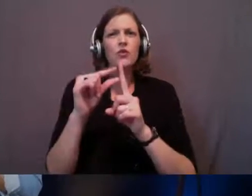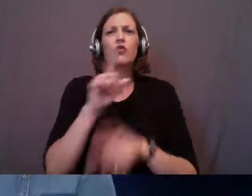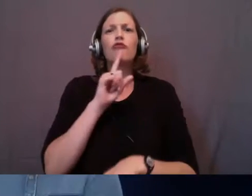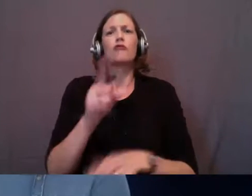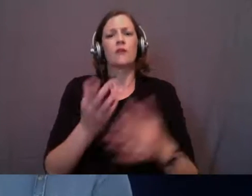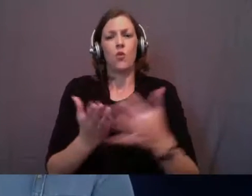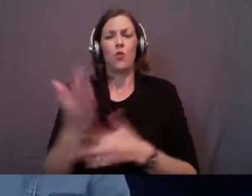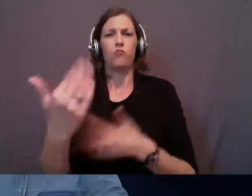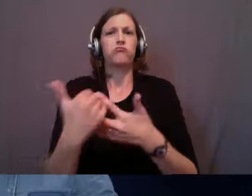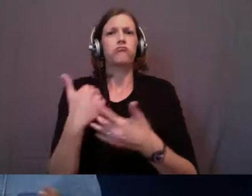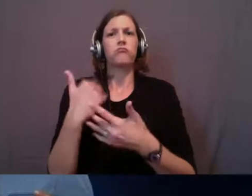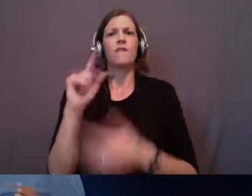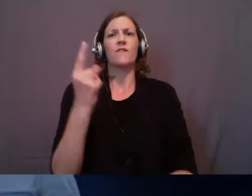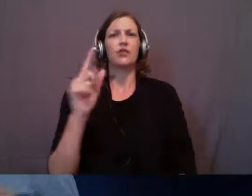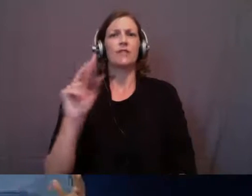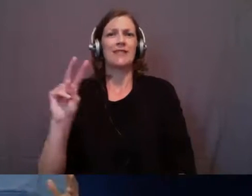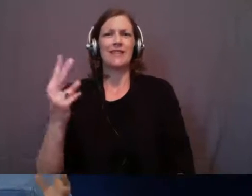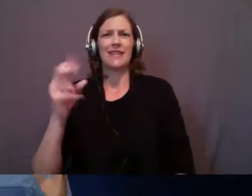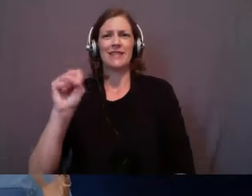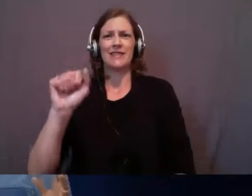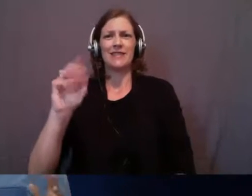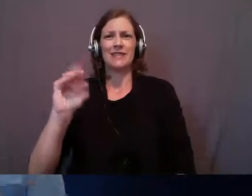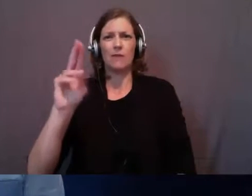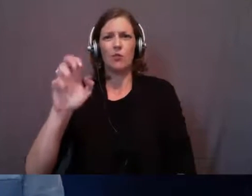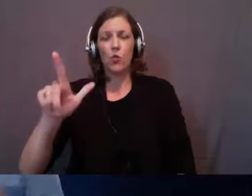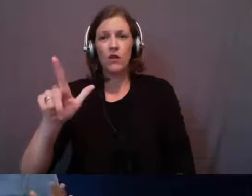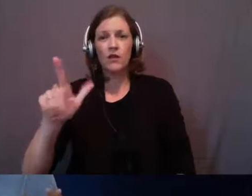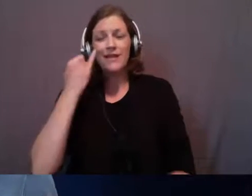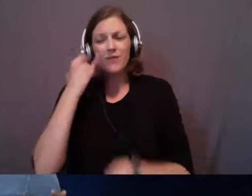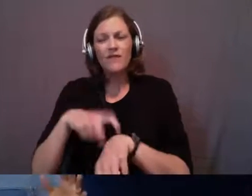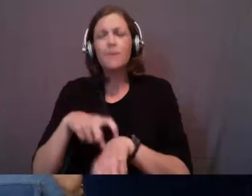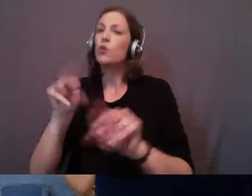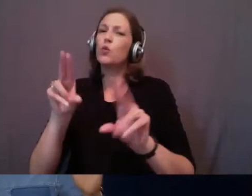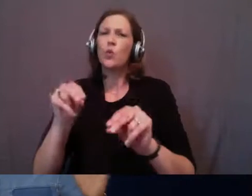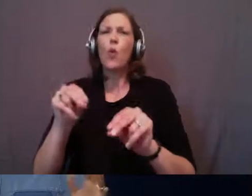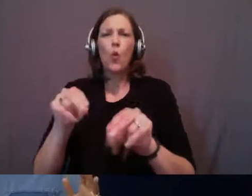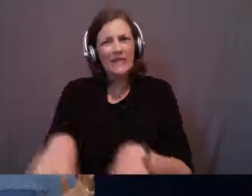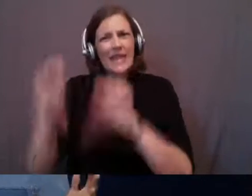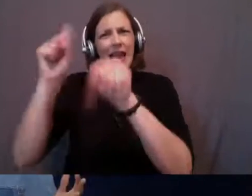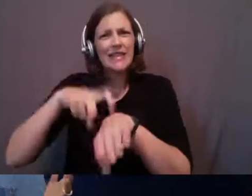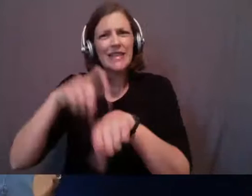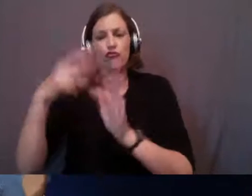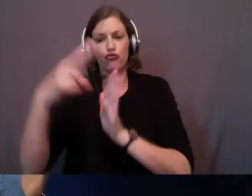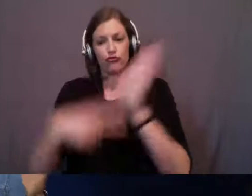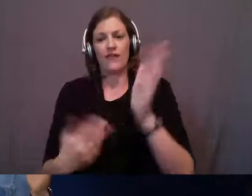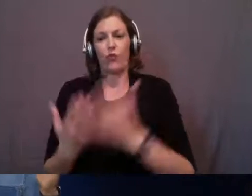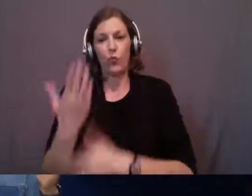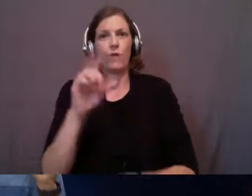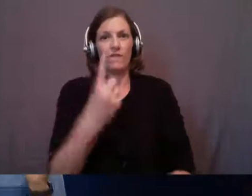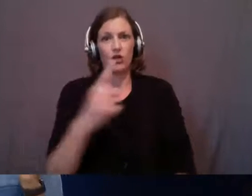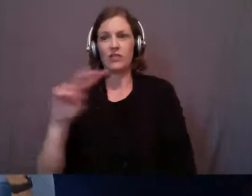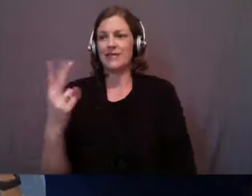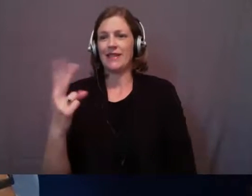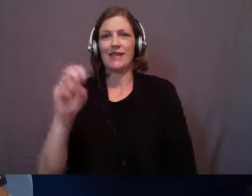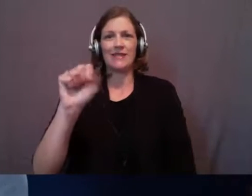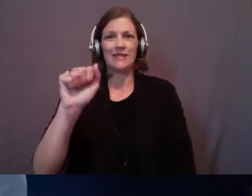2 Samuel. So if you have, take a few minutes, not if you have time, take some time. Read through 1 and 2 Samuel. I